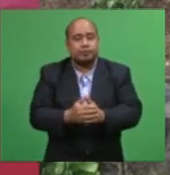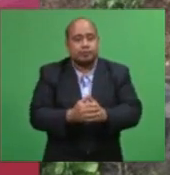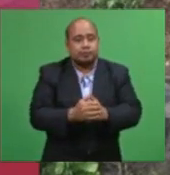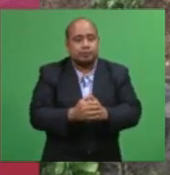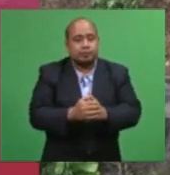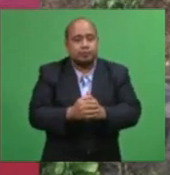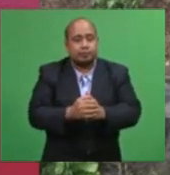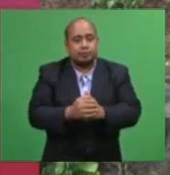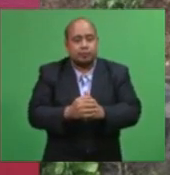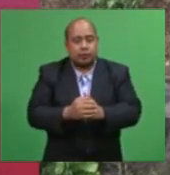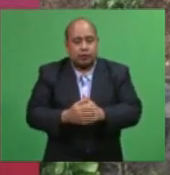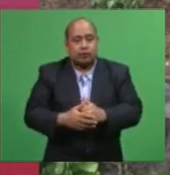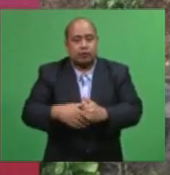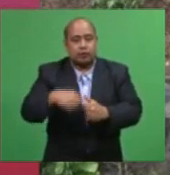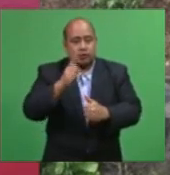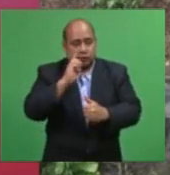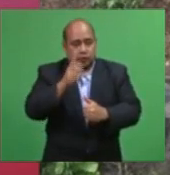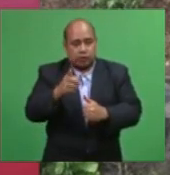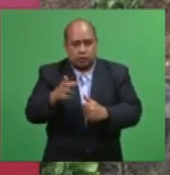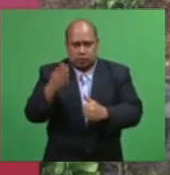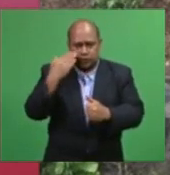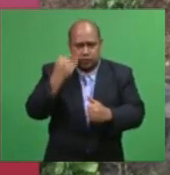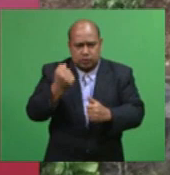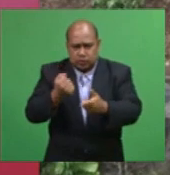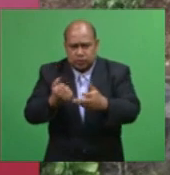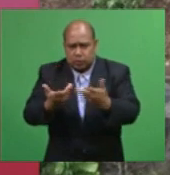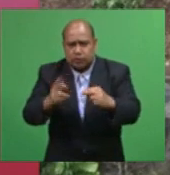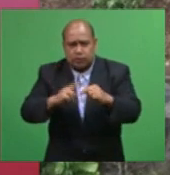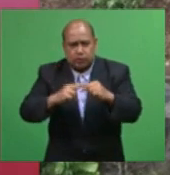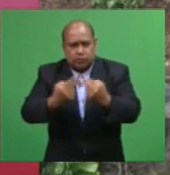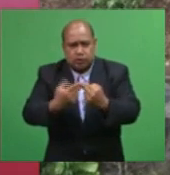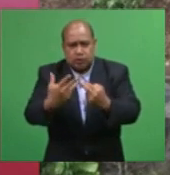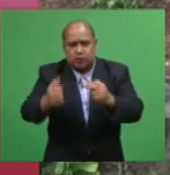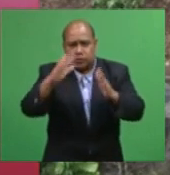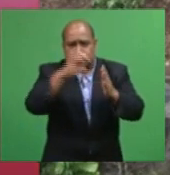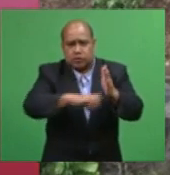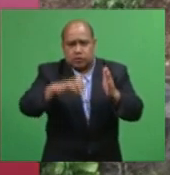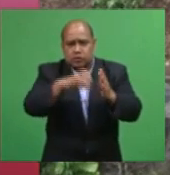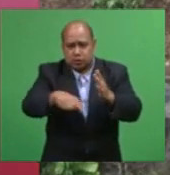currently identified as involved in these excavation works. So